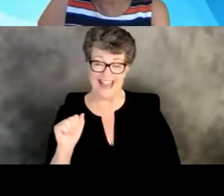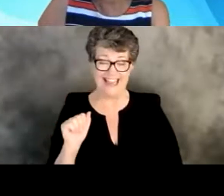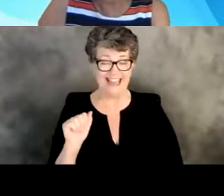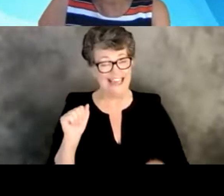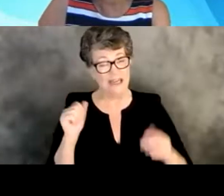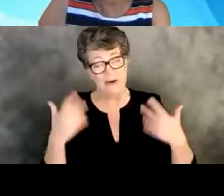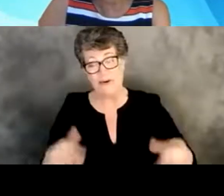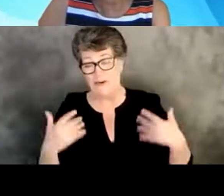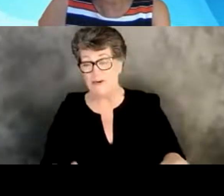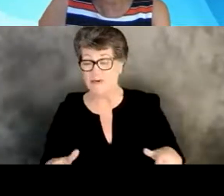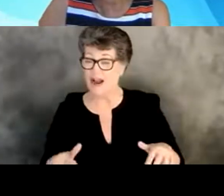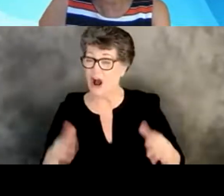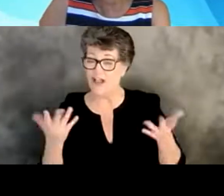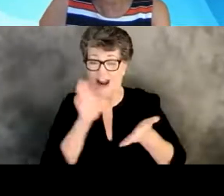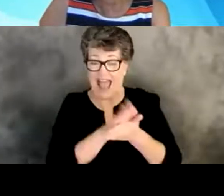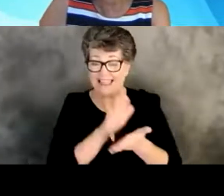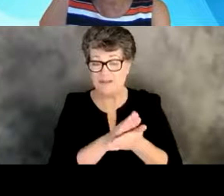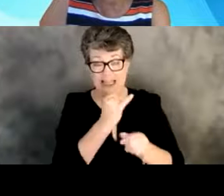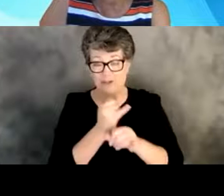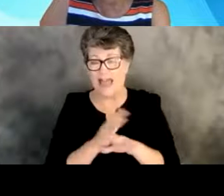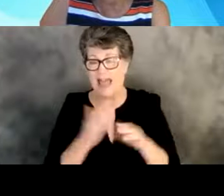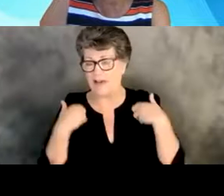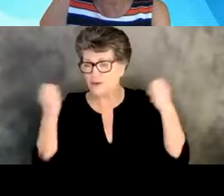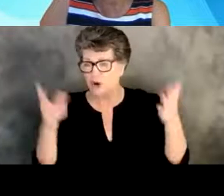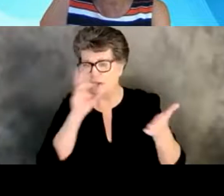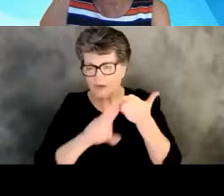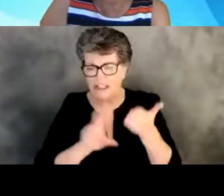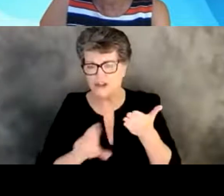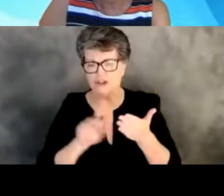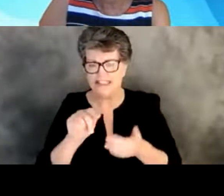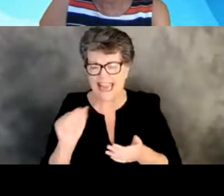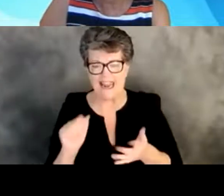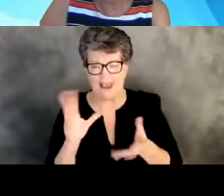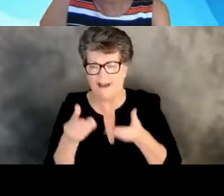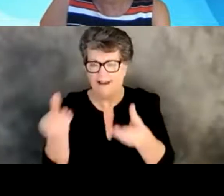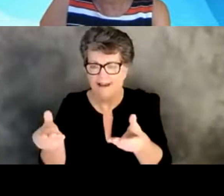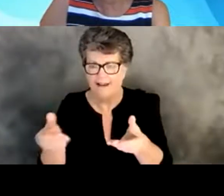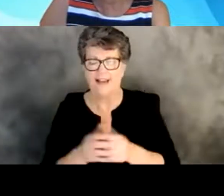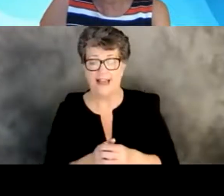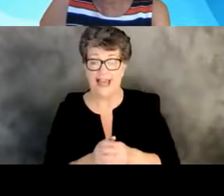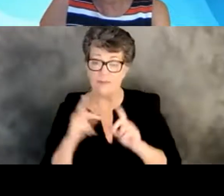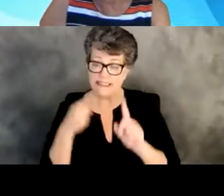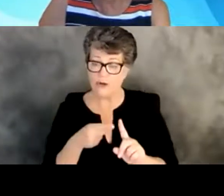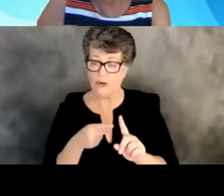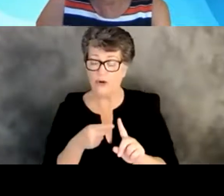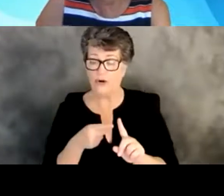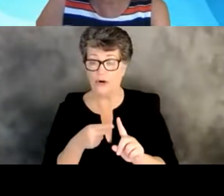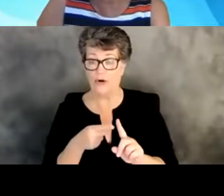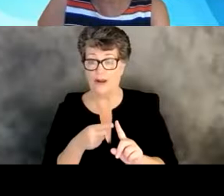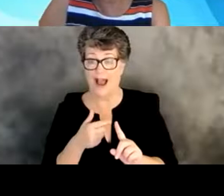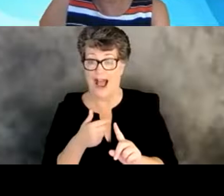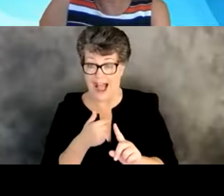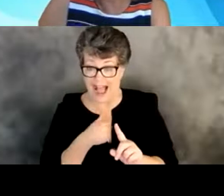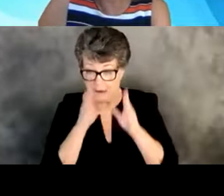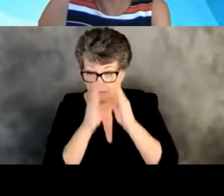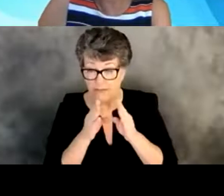said, all of our academic institutions that have so much expertise to bring. And in particular, I'm narrowly focused